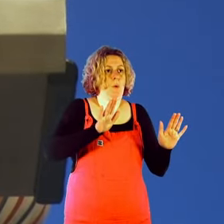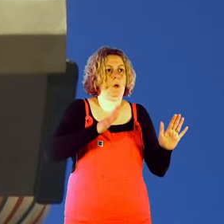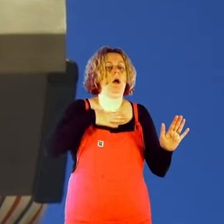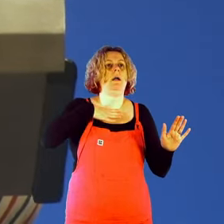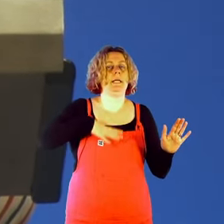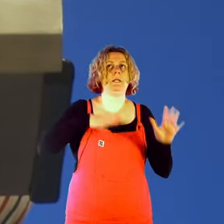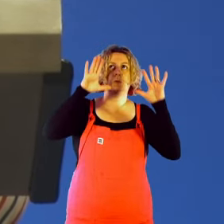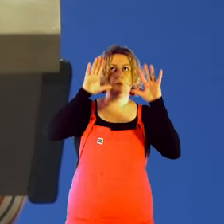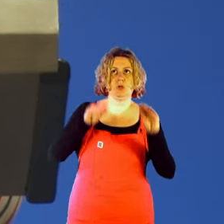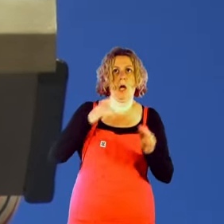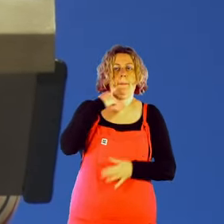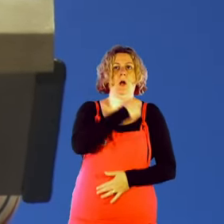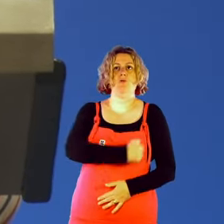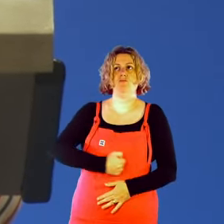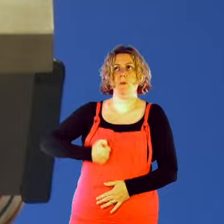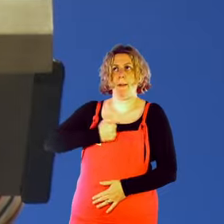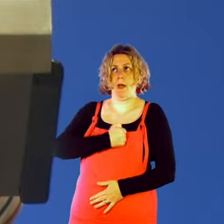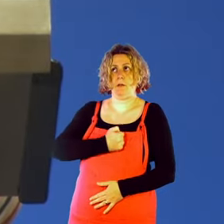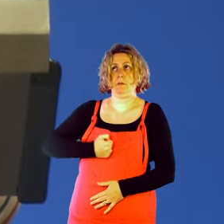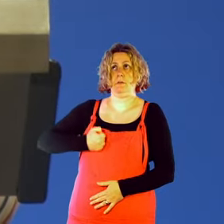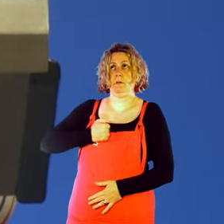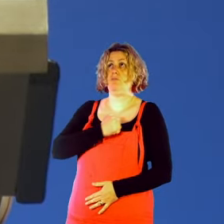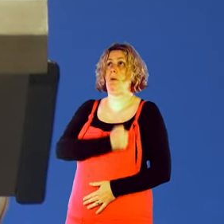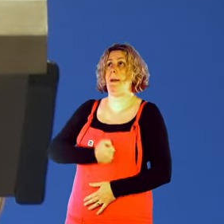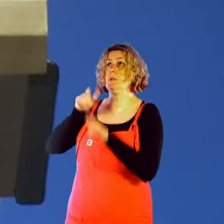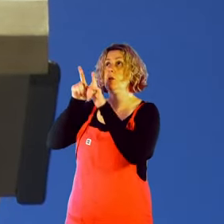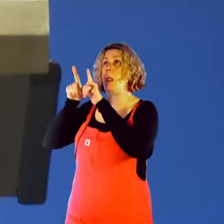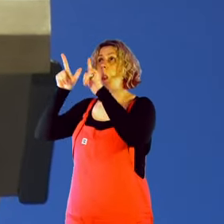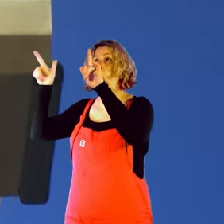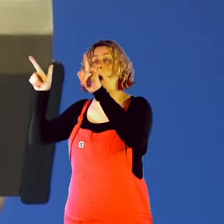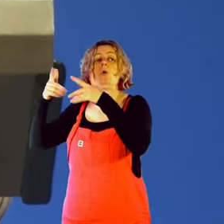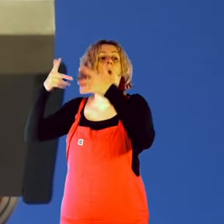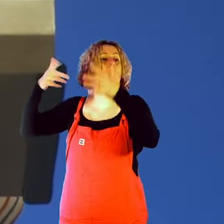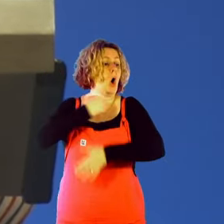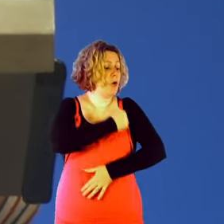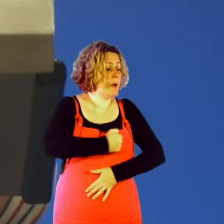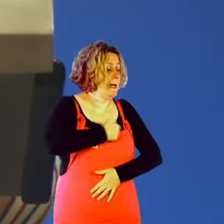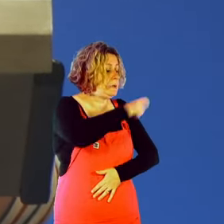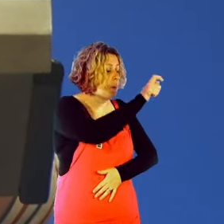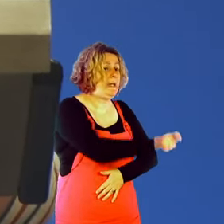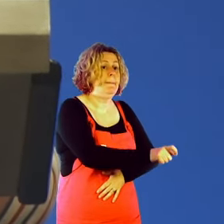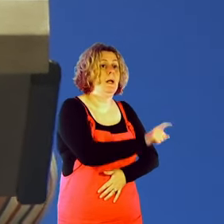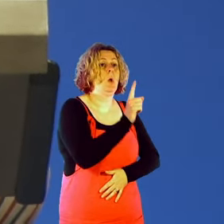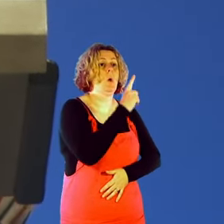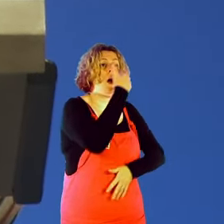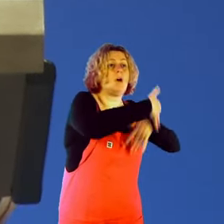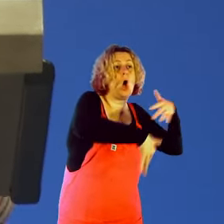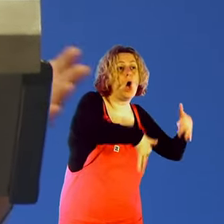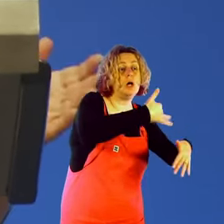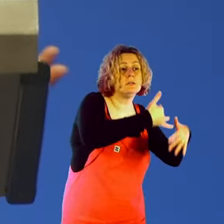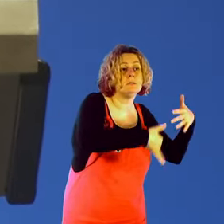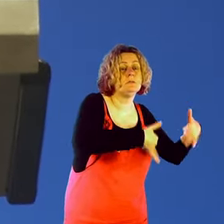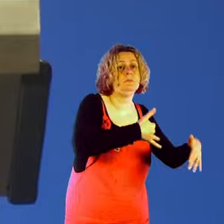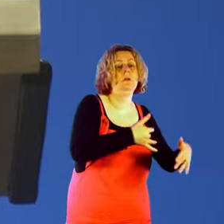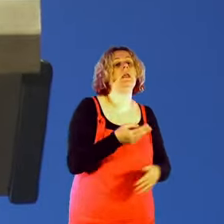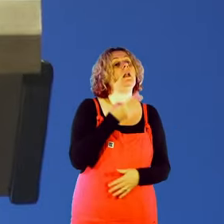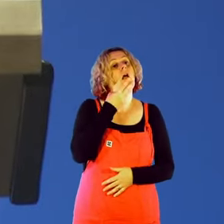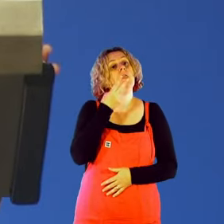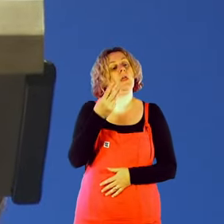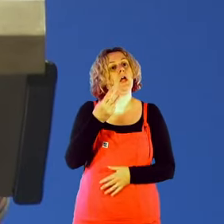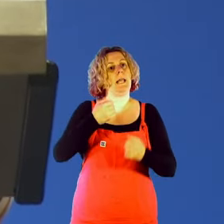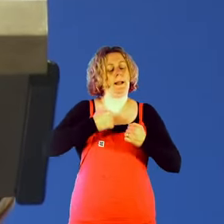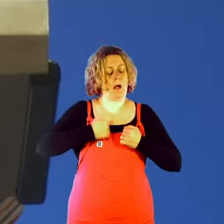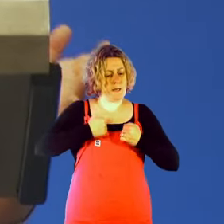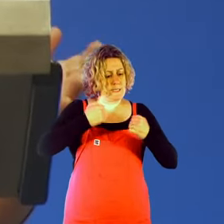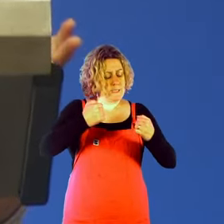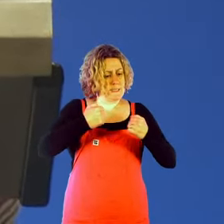by your emotional response. And thirdly, plan to do better. Recognize your sinful response more